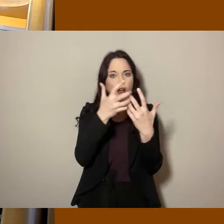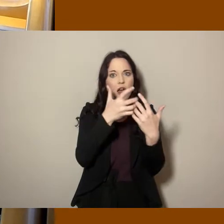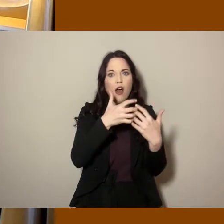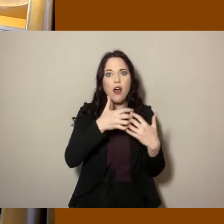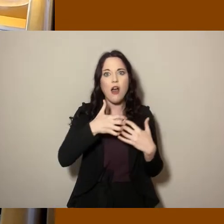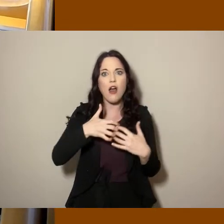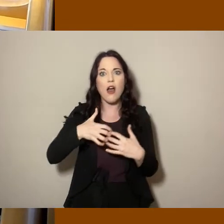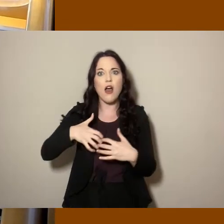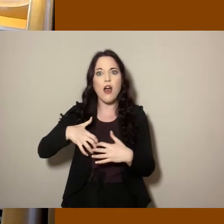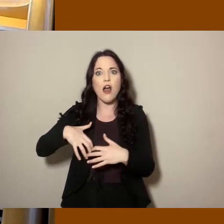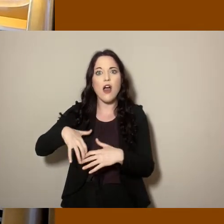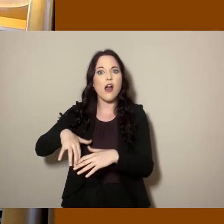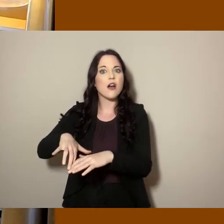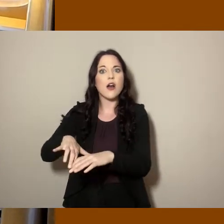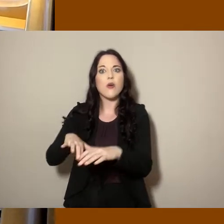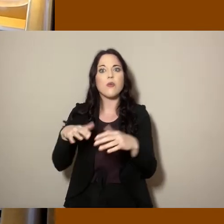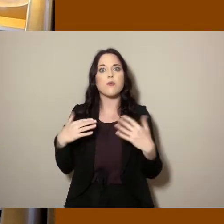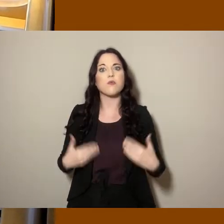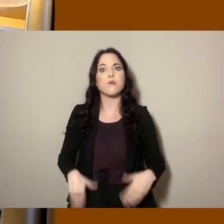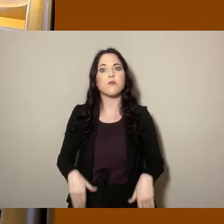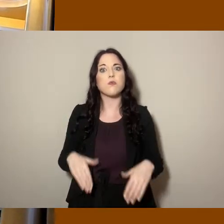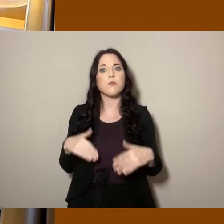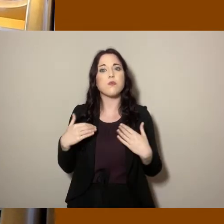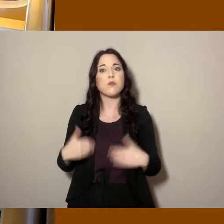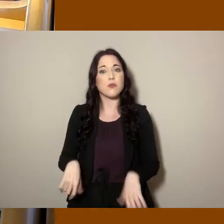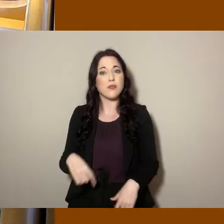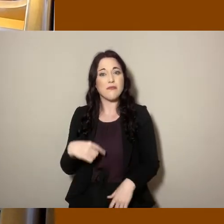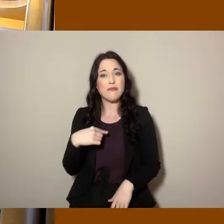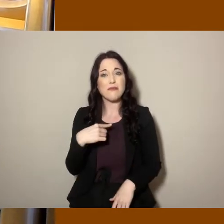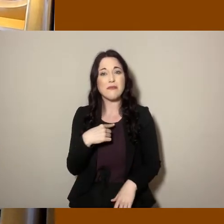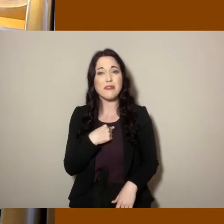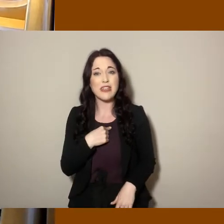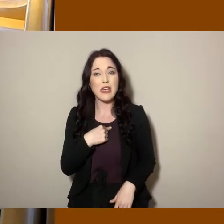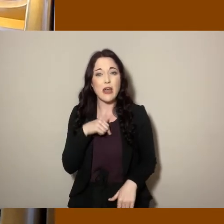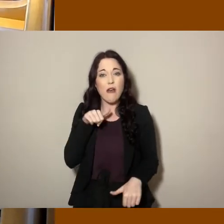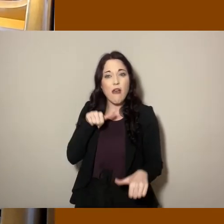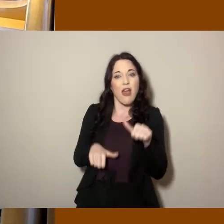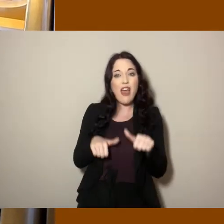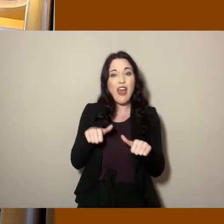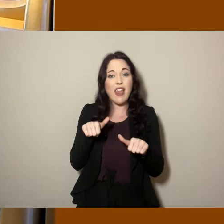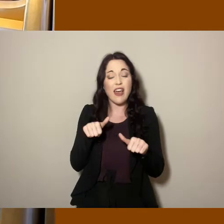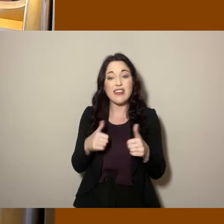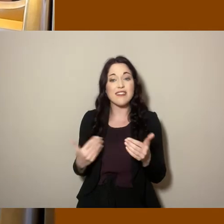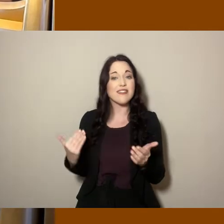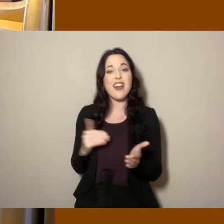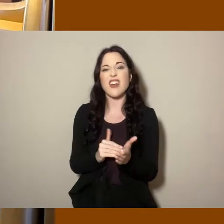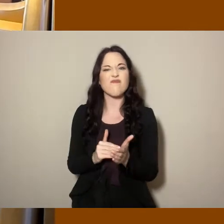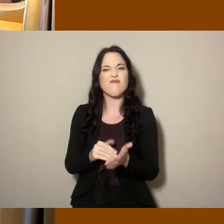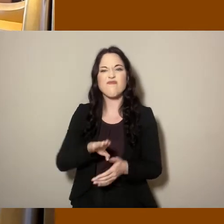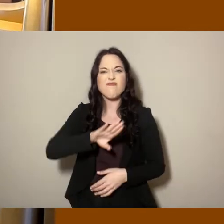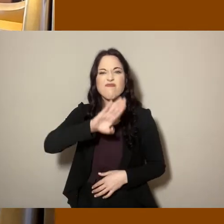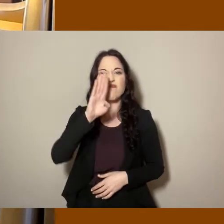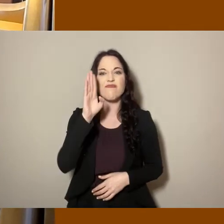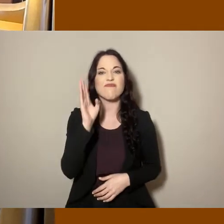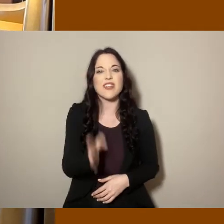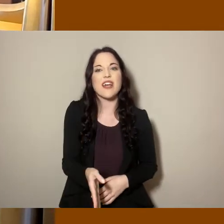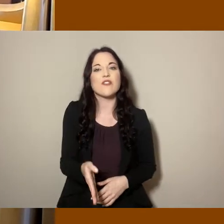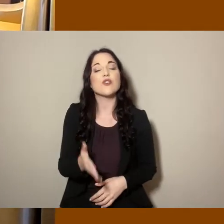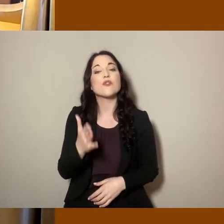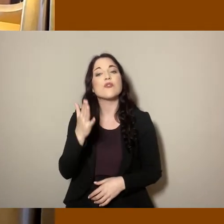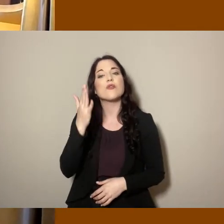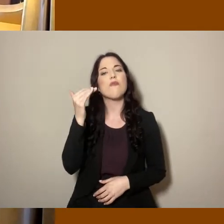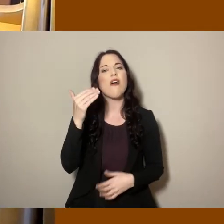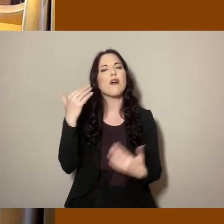I could never doubt your gentle touch again. It's like the power of the